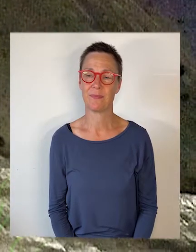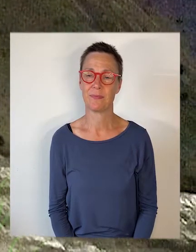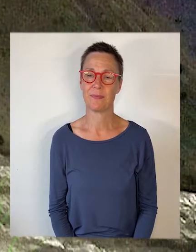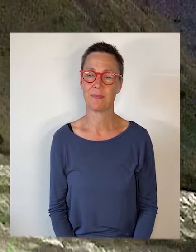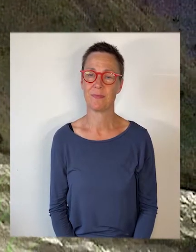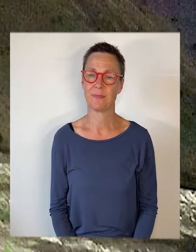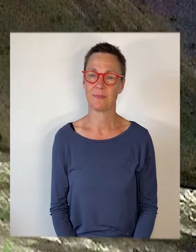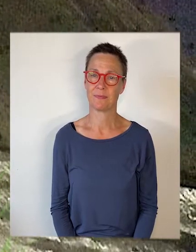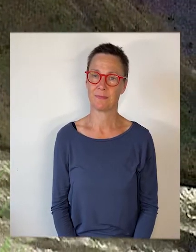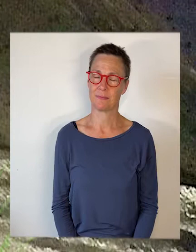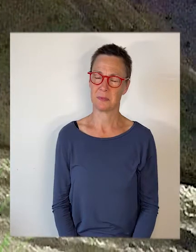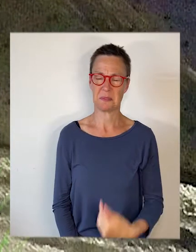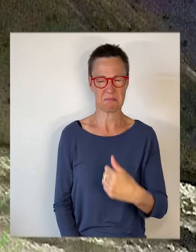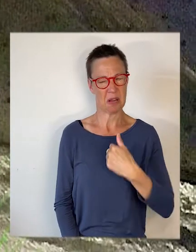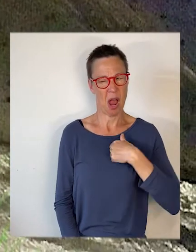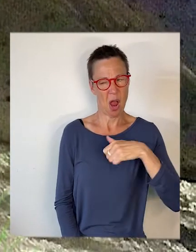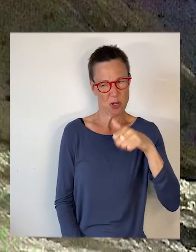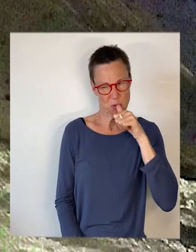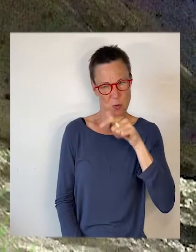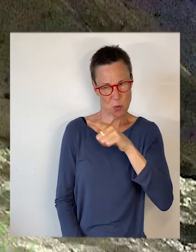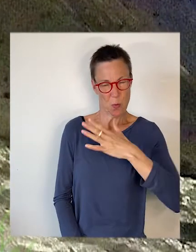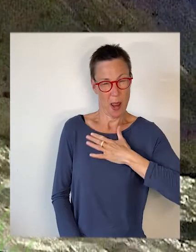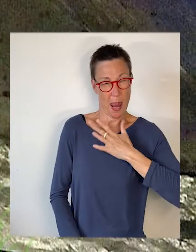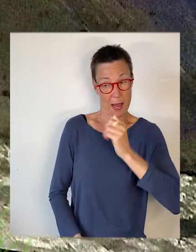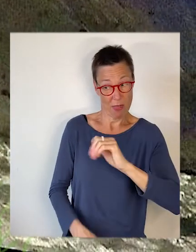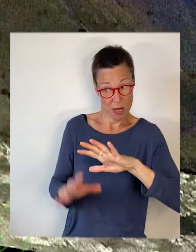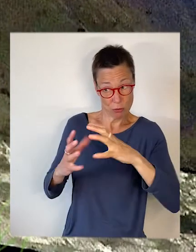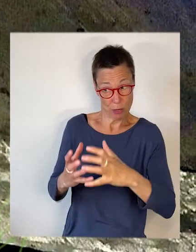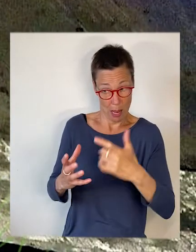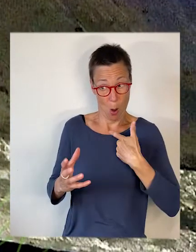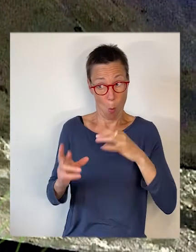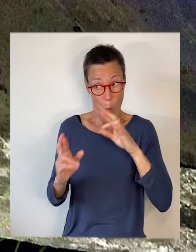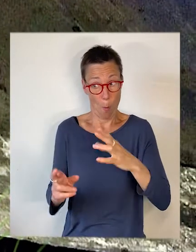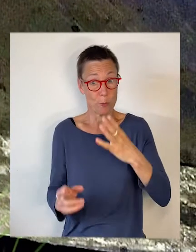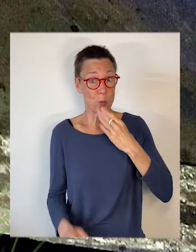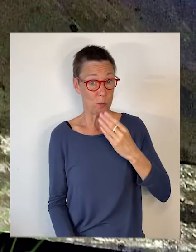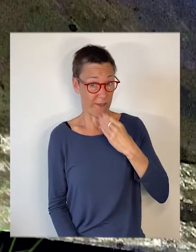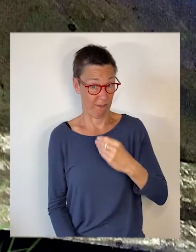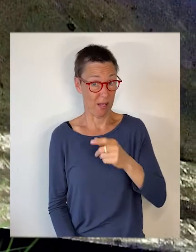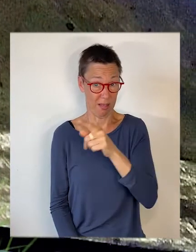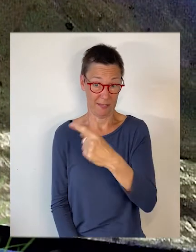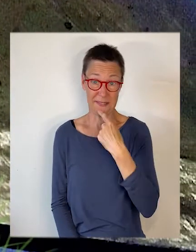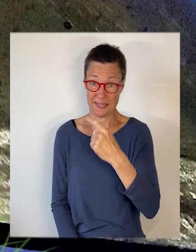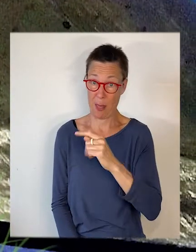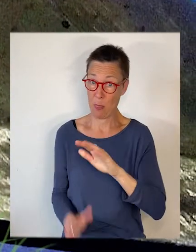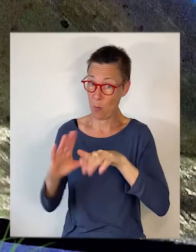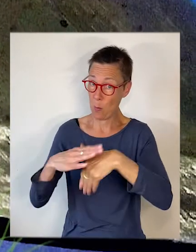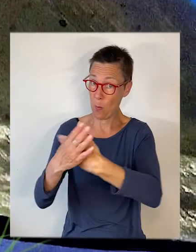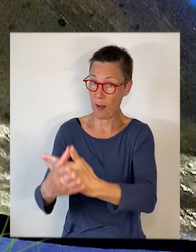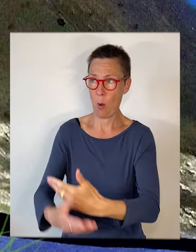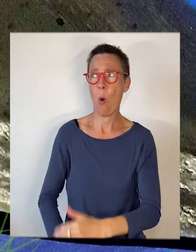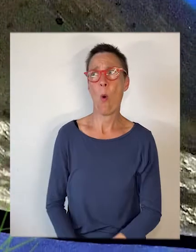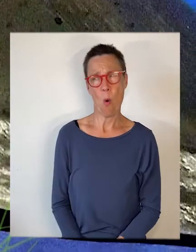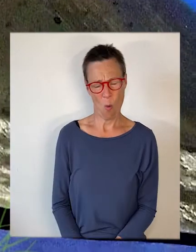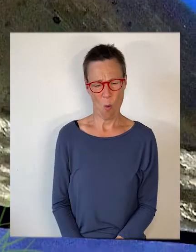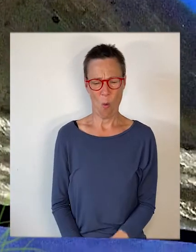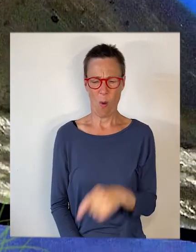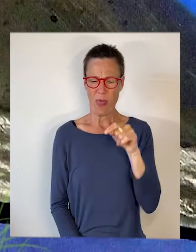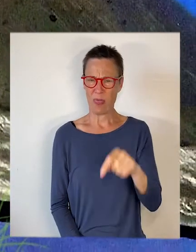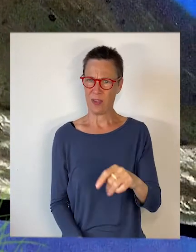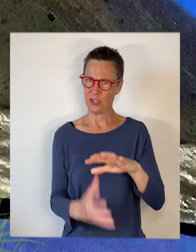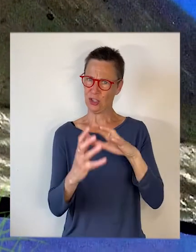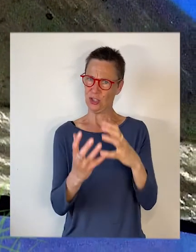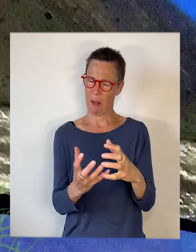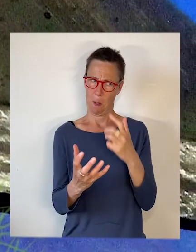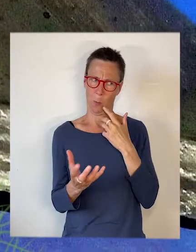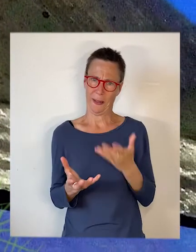I knew you'd like that shell. I hope it's useful. Said the whale. Oh yes, Mr. Whale, this shell is for a